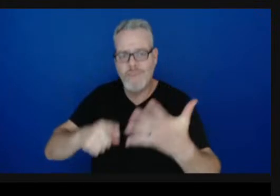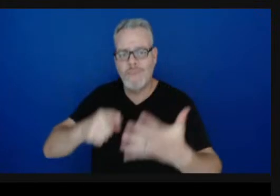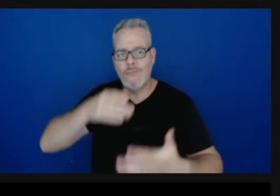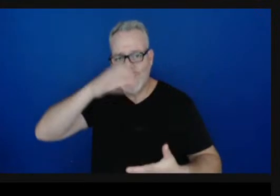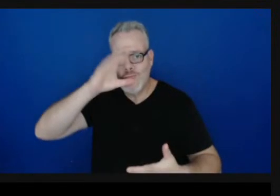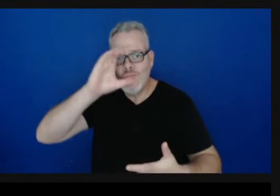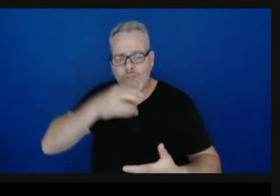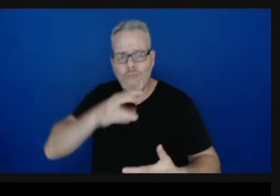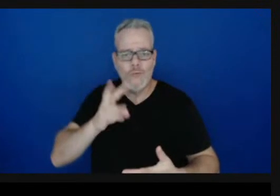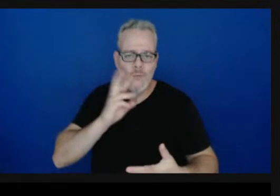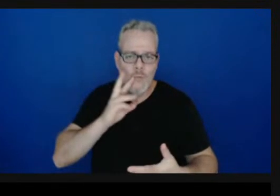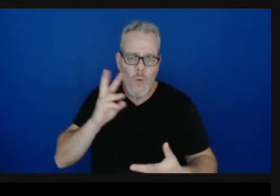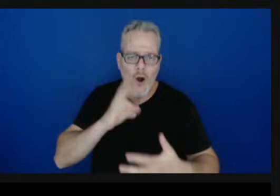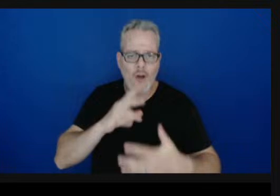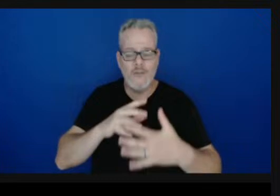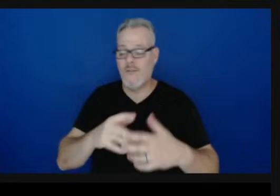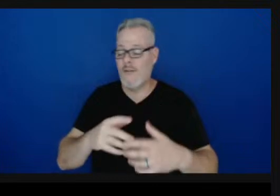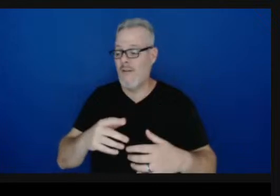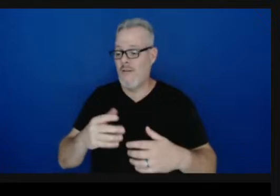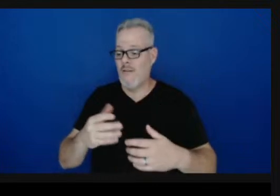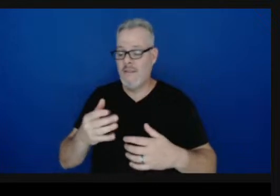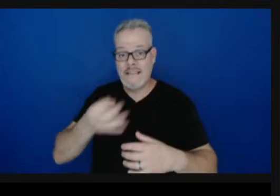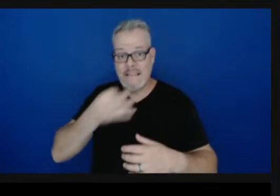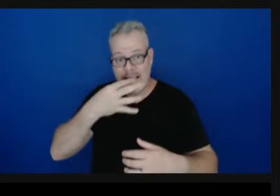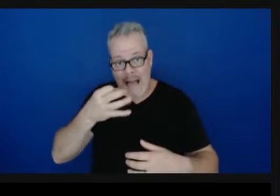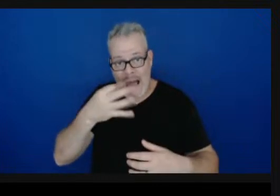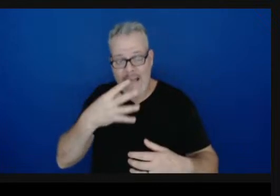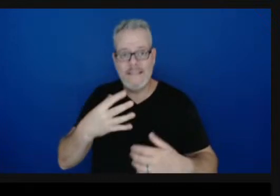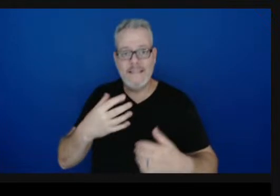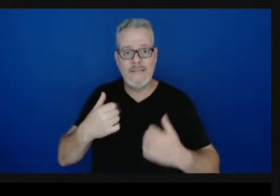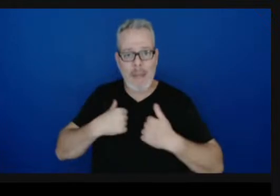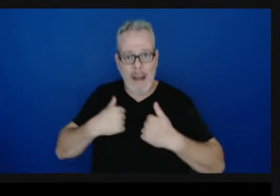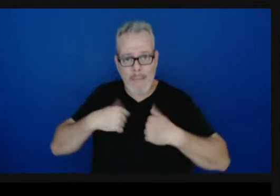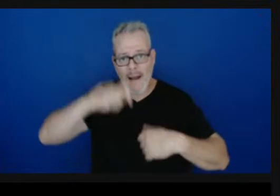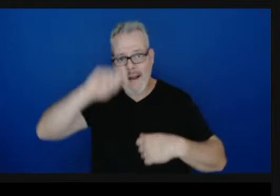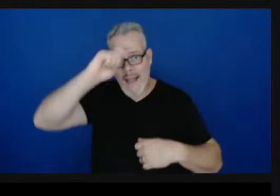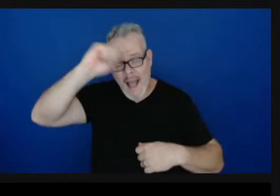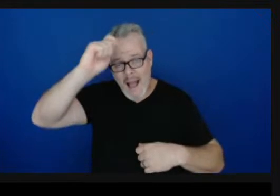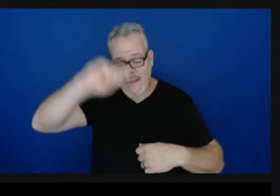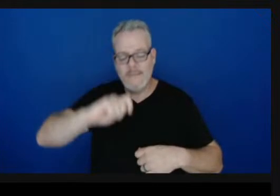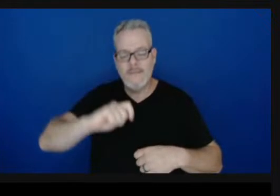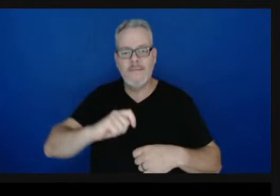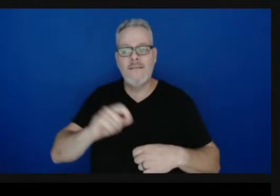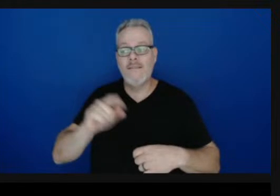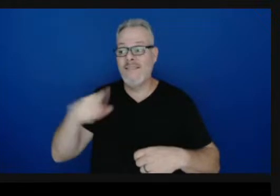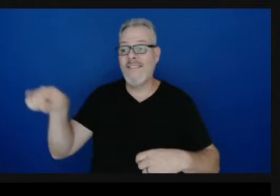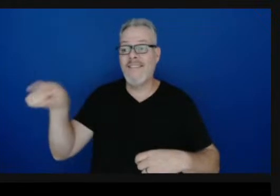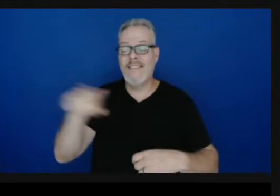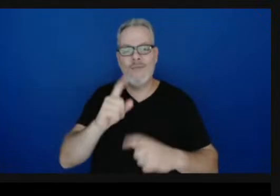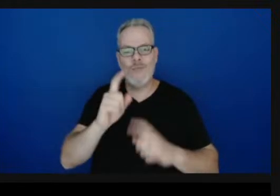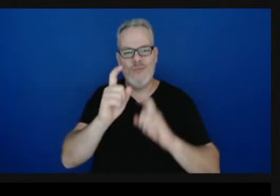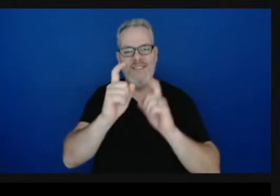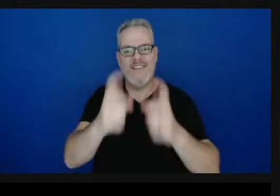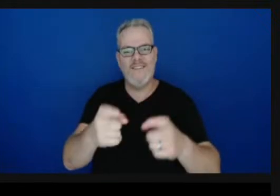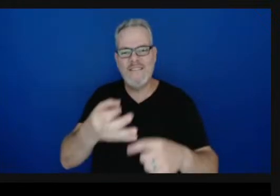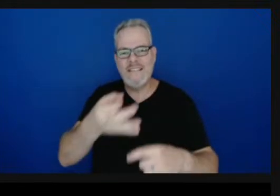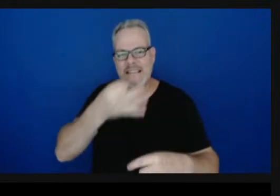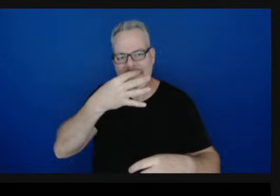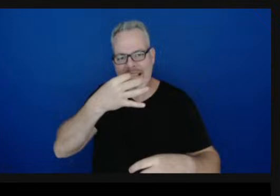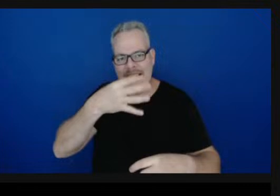Gloves and tools are provided. So meet Paul and Jane Field at the Kilauea Visitor Center and help